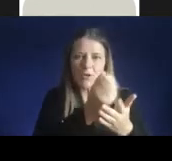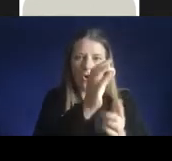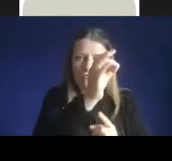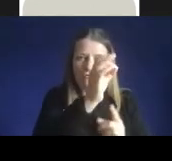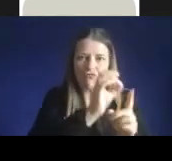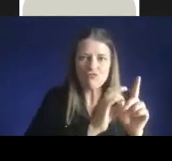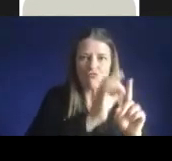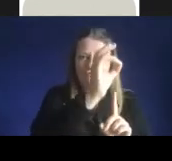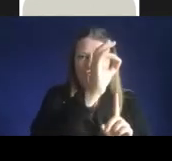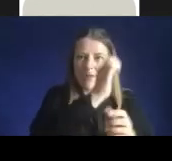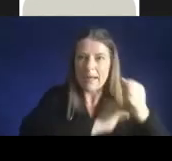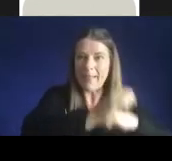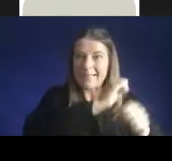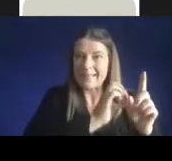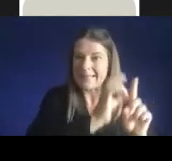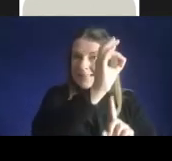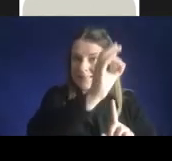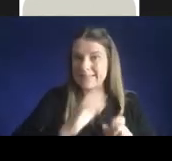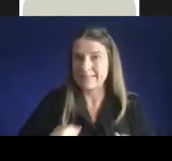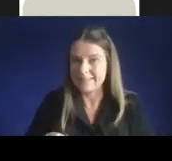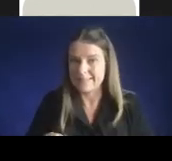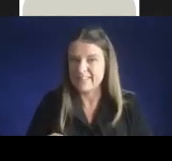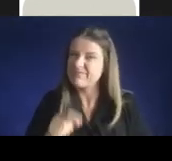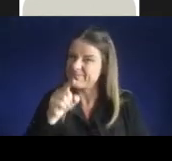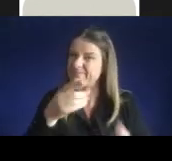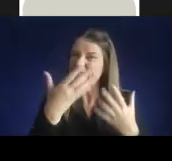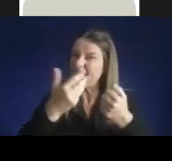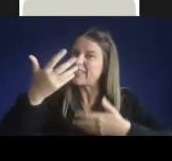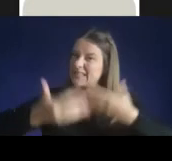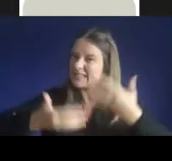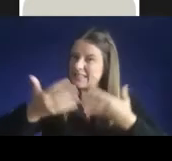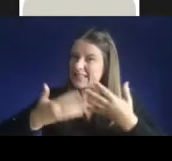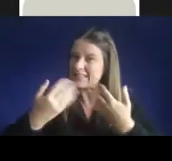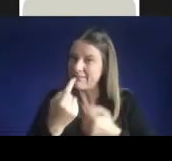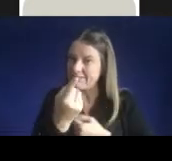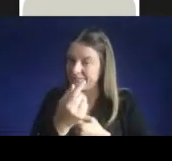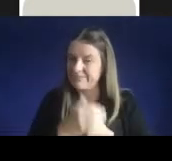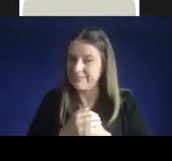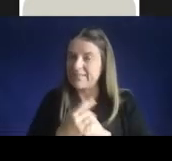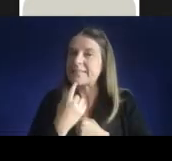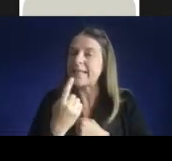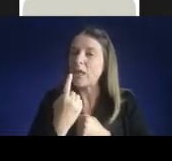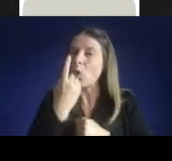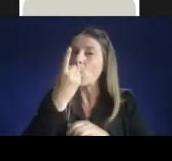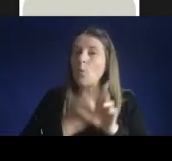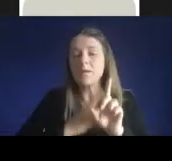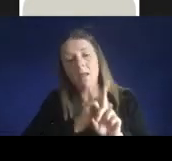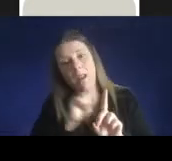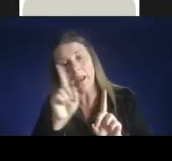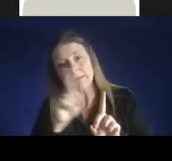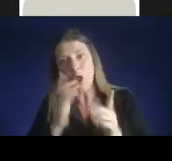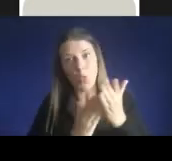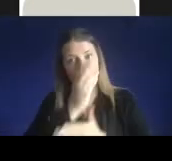Soft Touch Arts released statistics around this, saying that after a year, there are raised aspirations